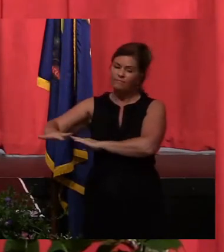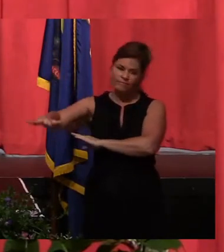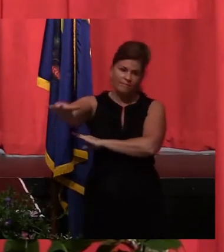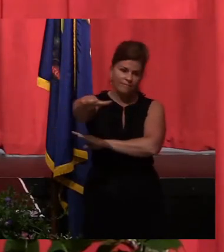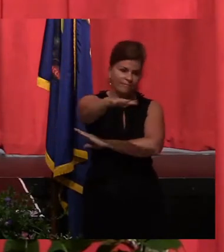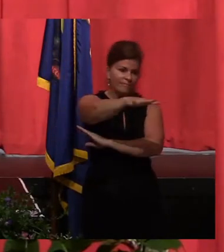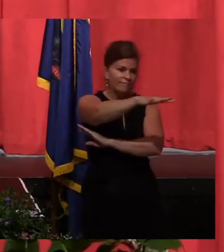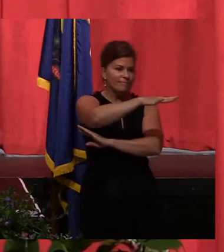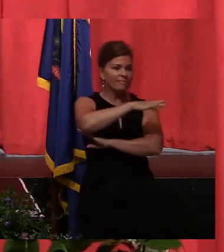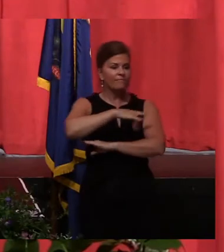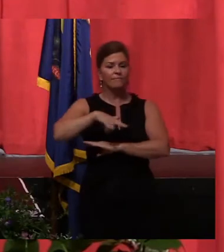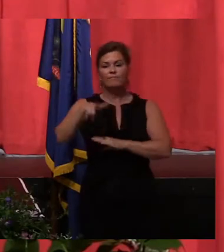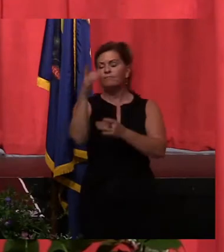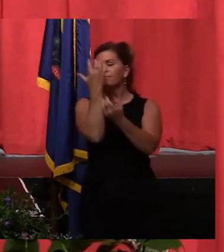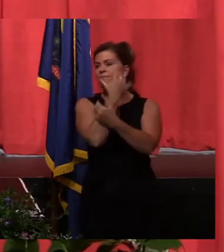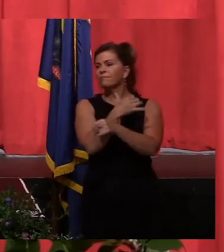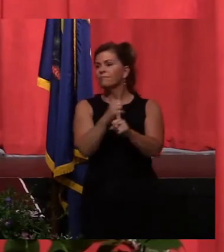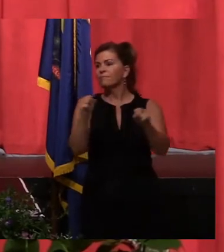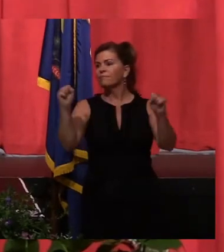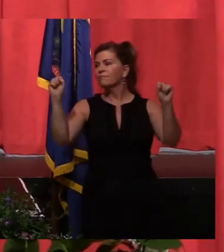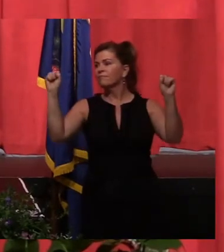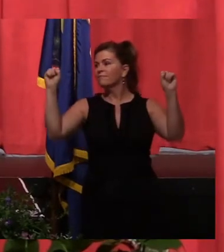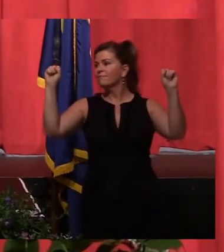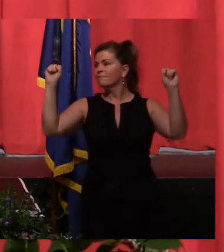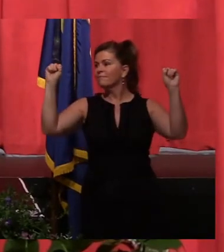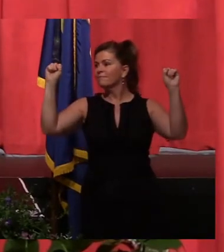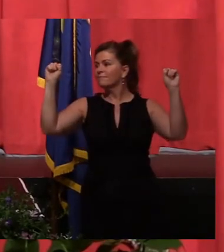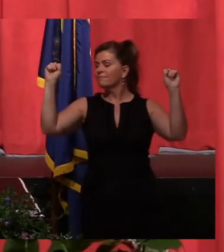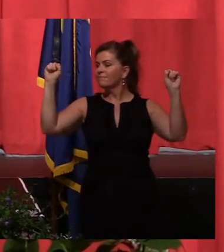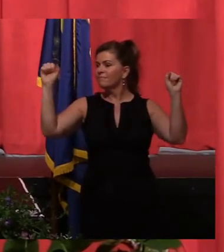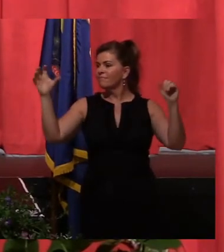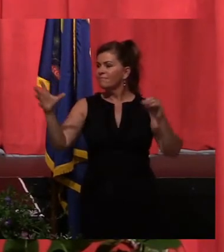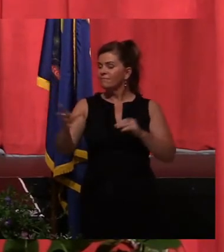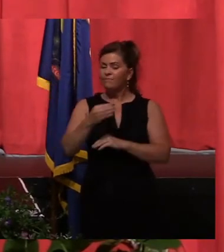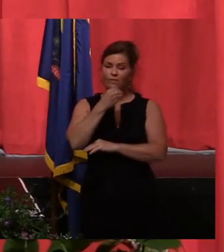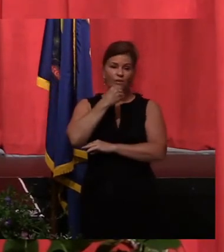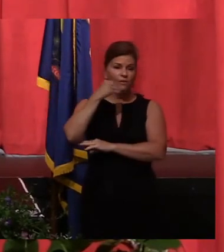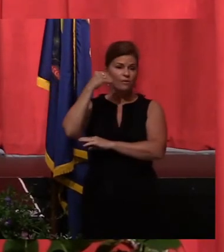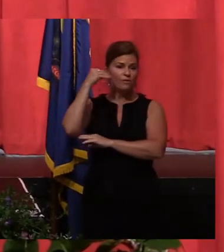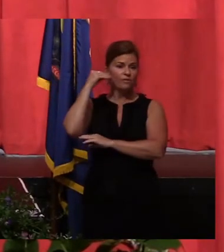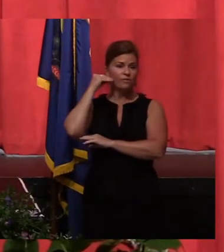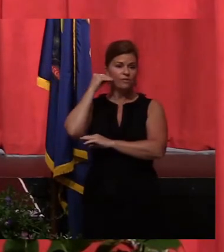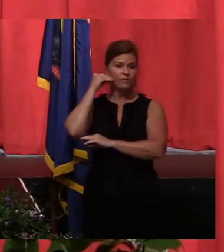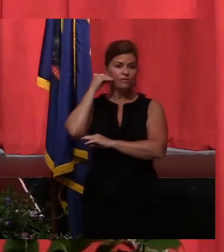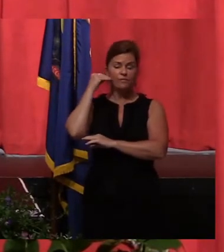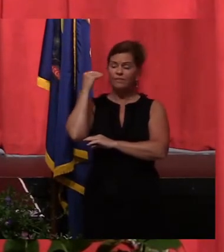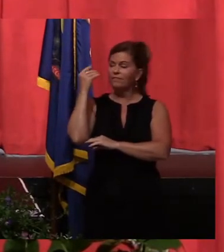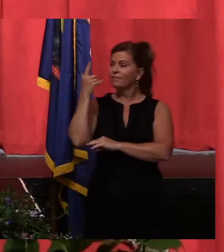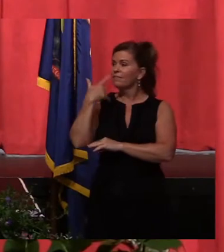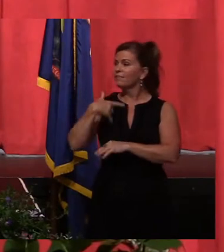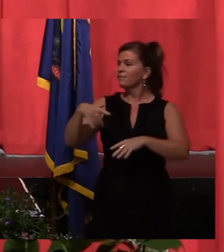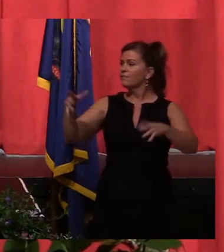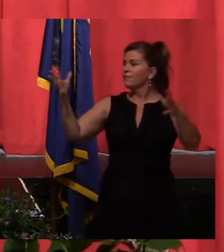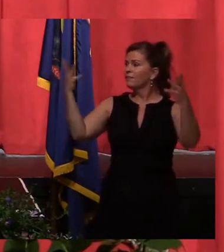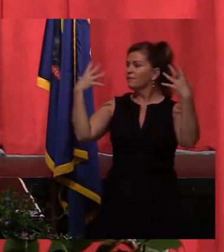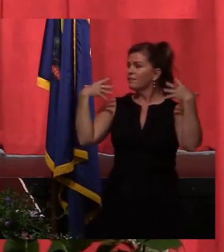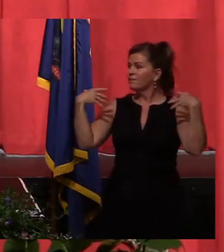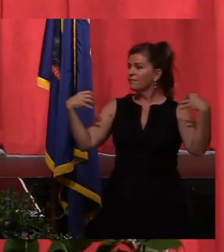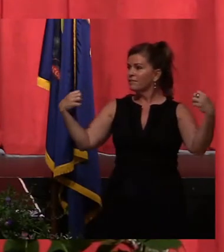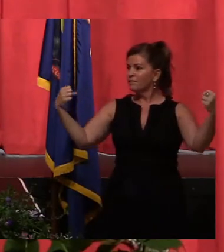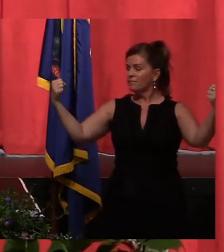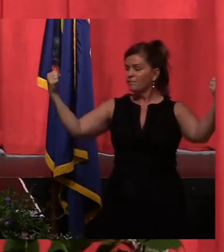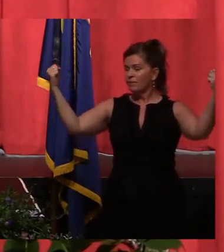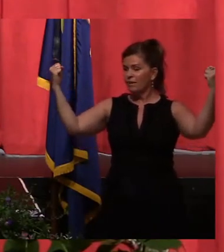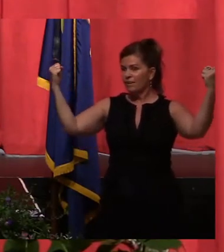the land of the free and the home of the